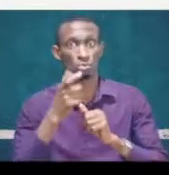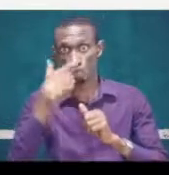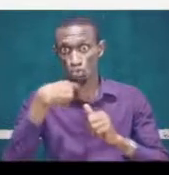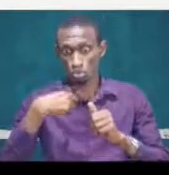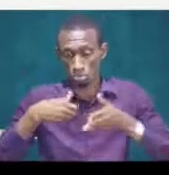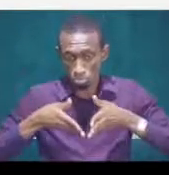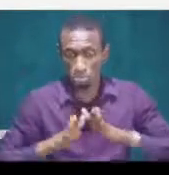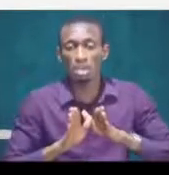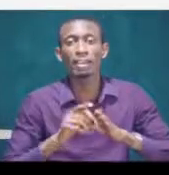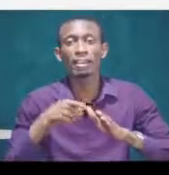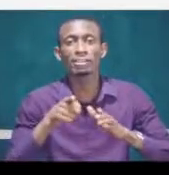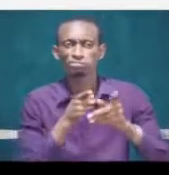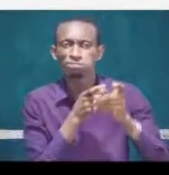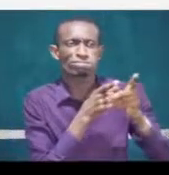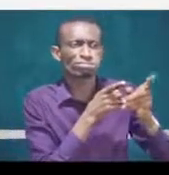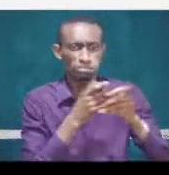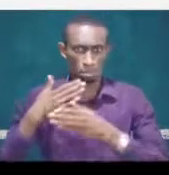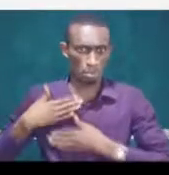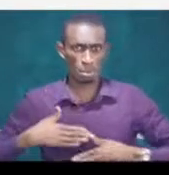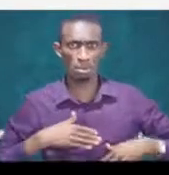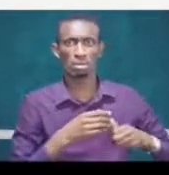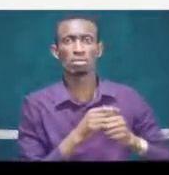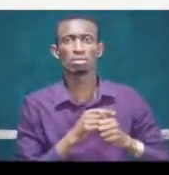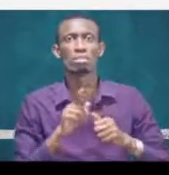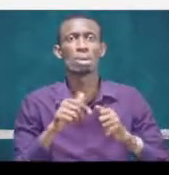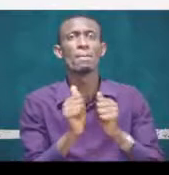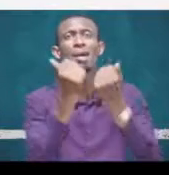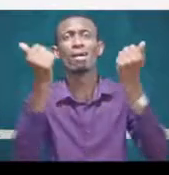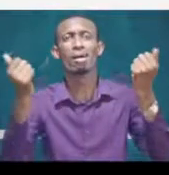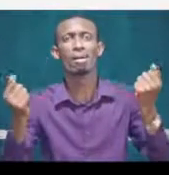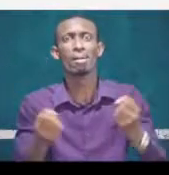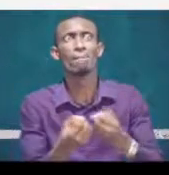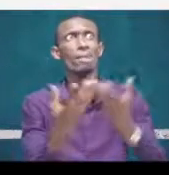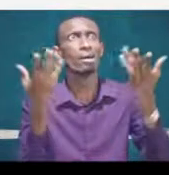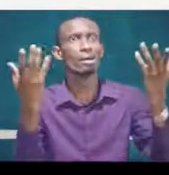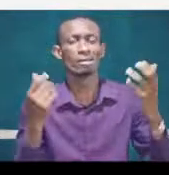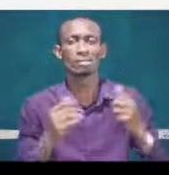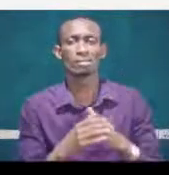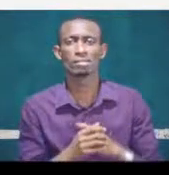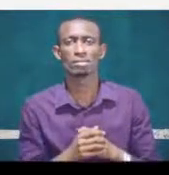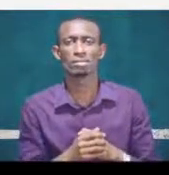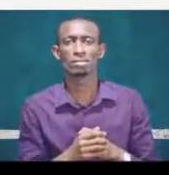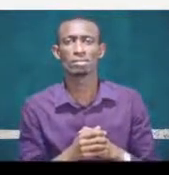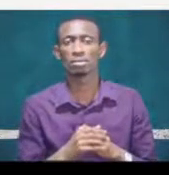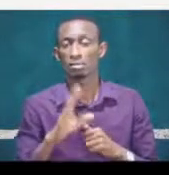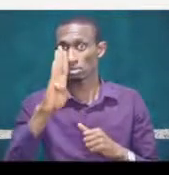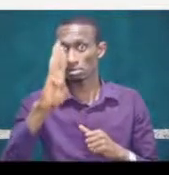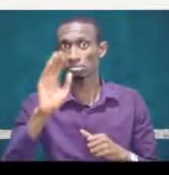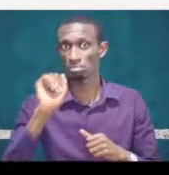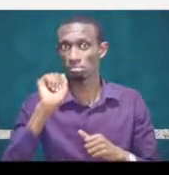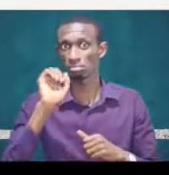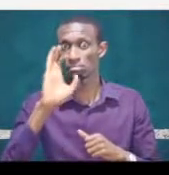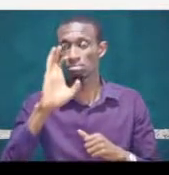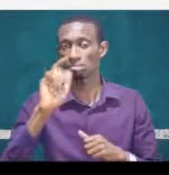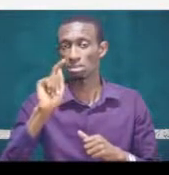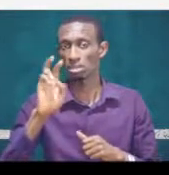another organism, enter it, produce from there, and then bust it and walk out when you're in multiples. Bacteriophages. A